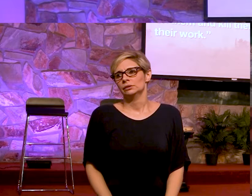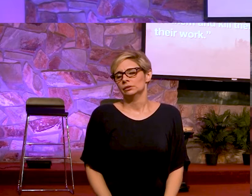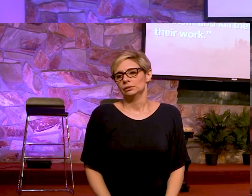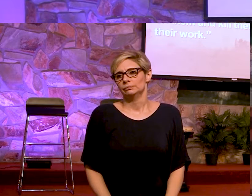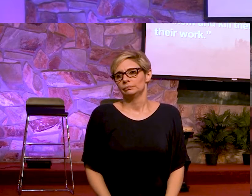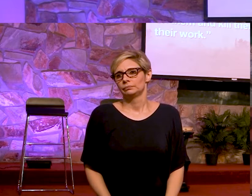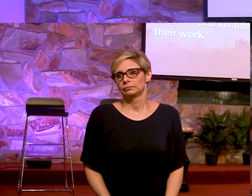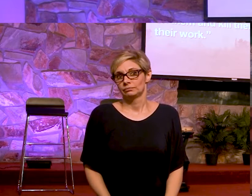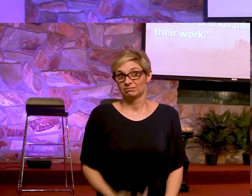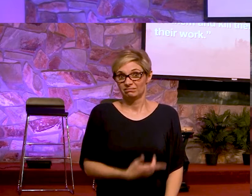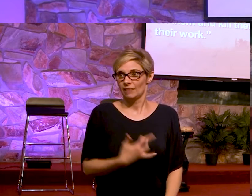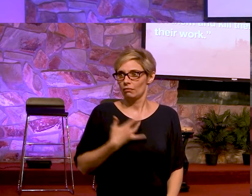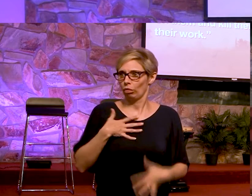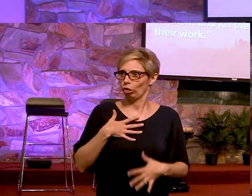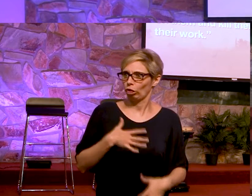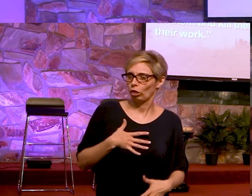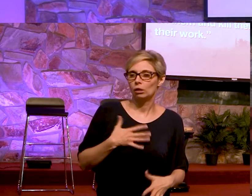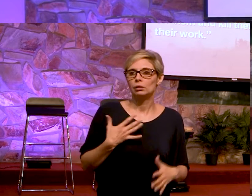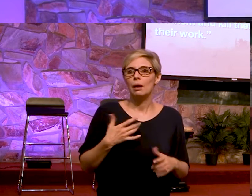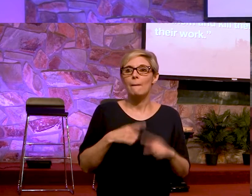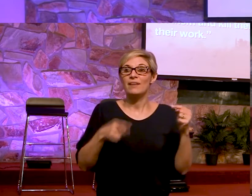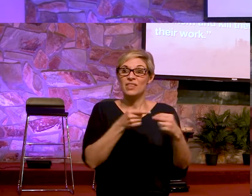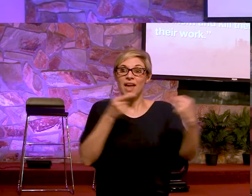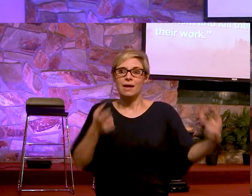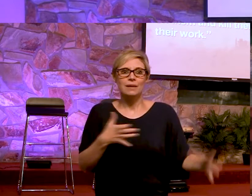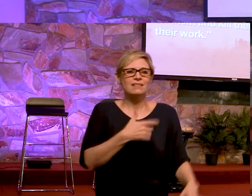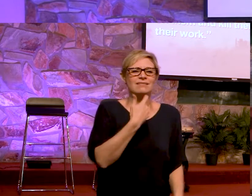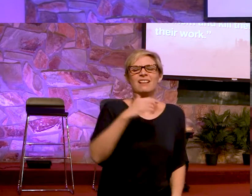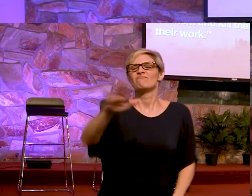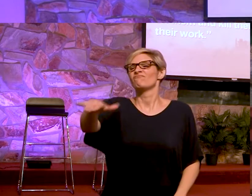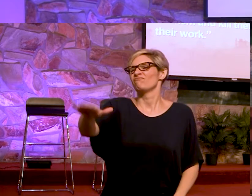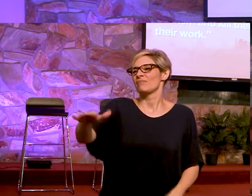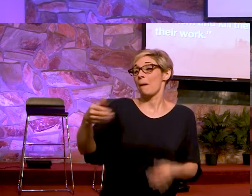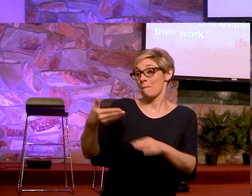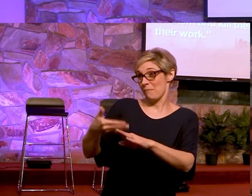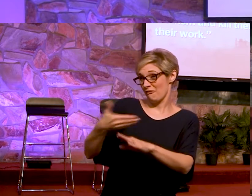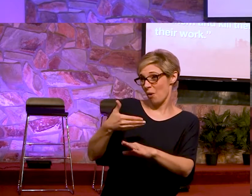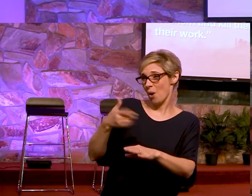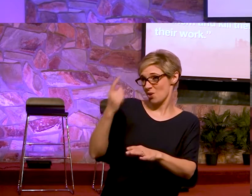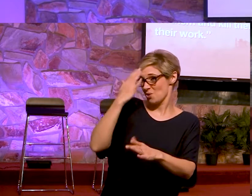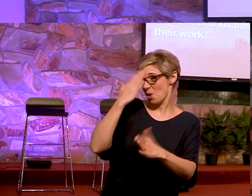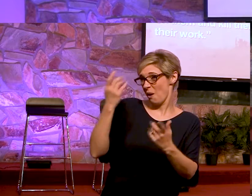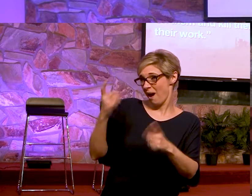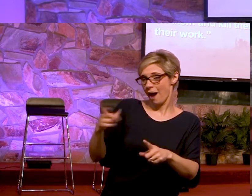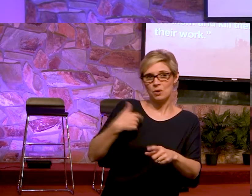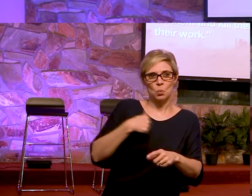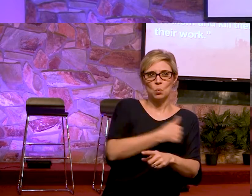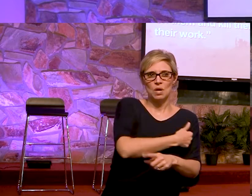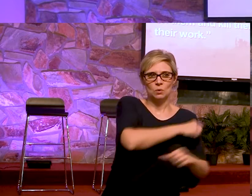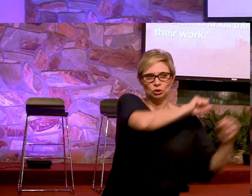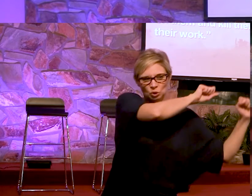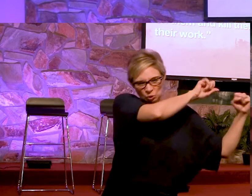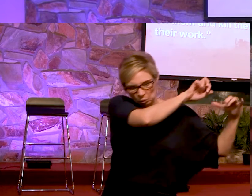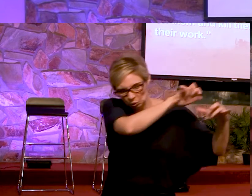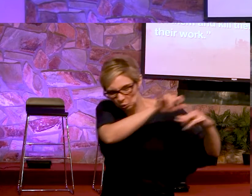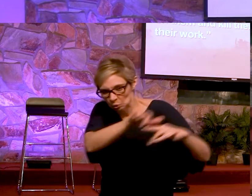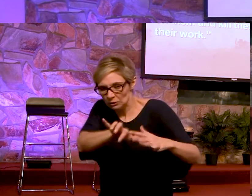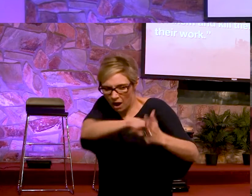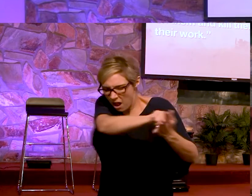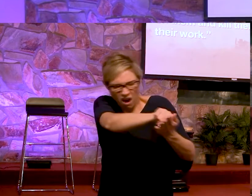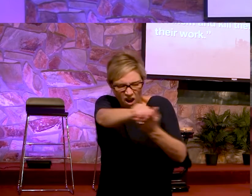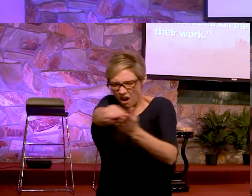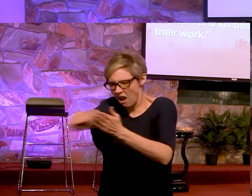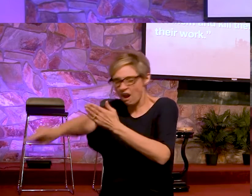Meanwhile, our enemies were saying, before they know what's happening, we will swoop down on them and kill